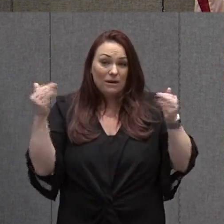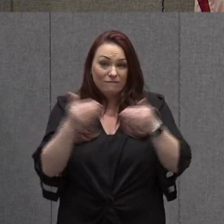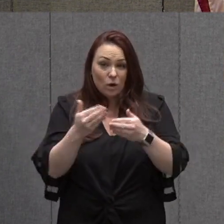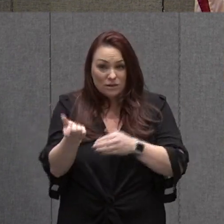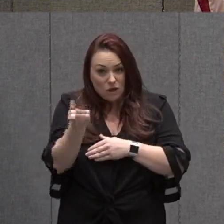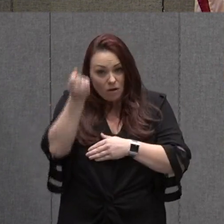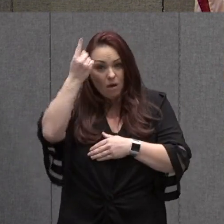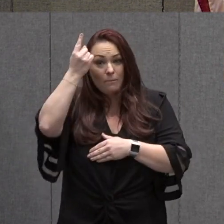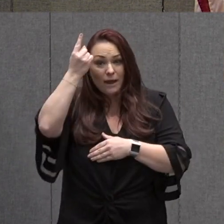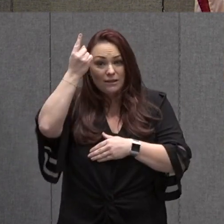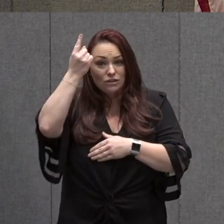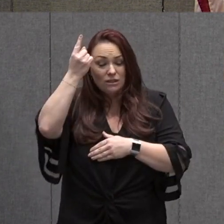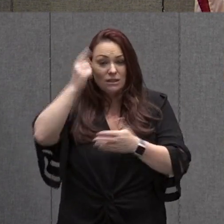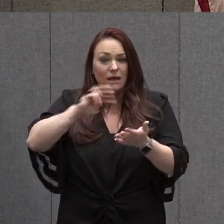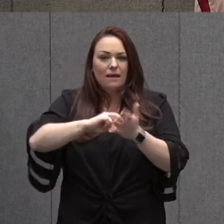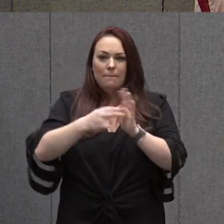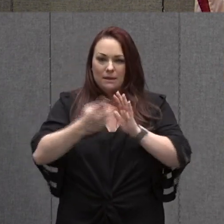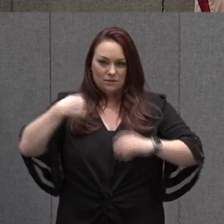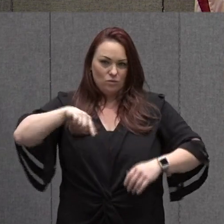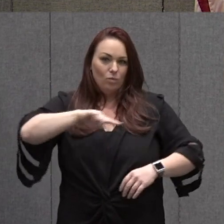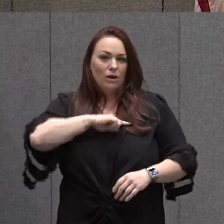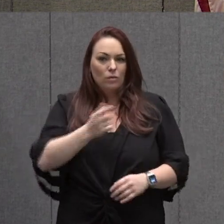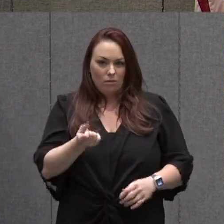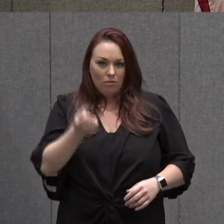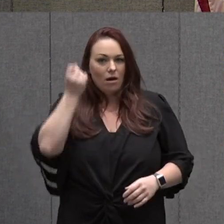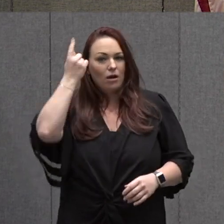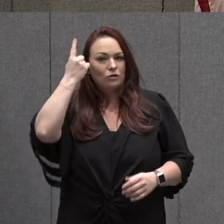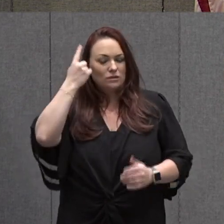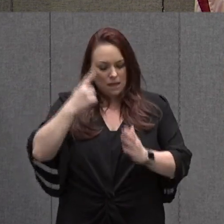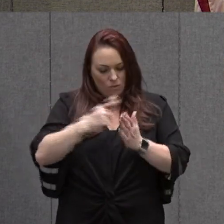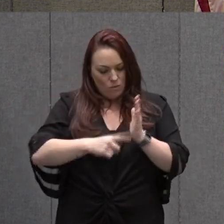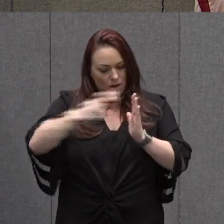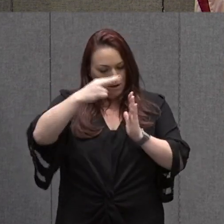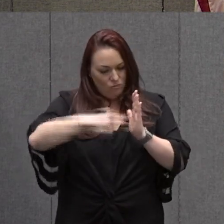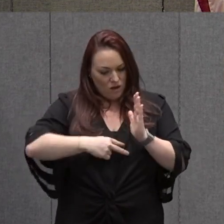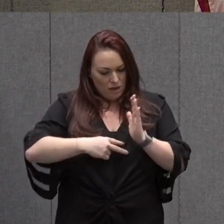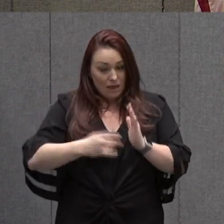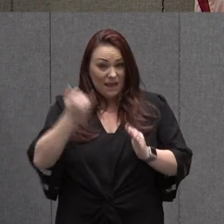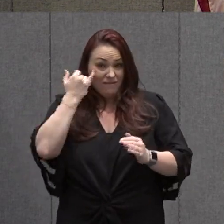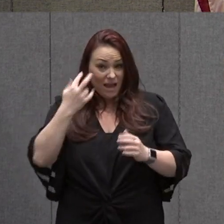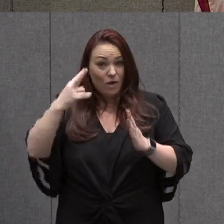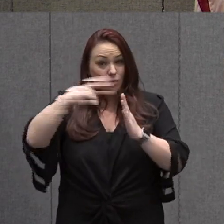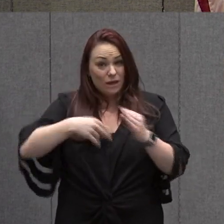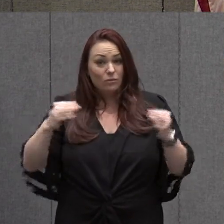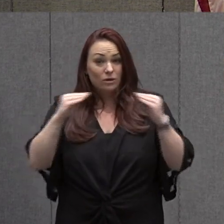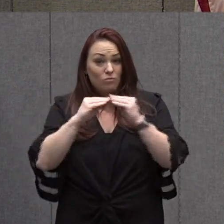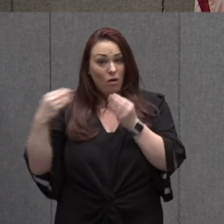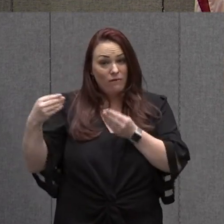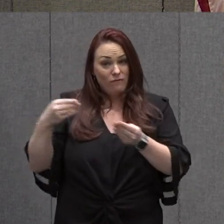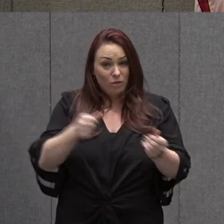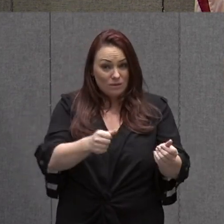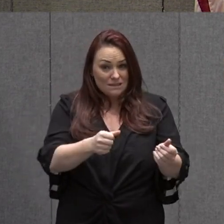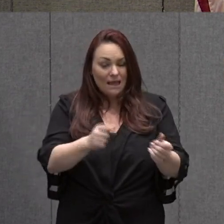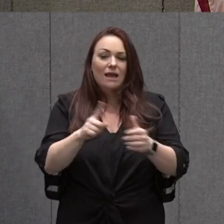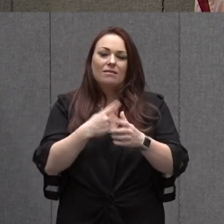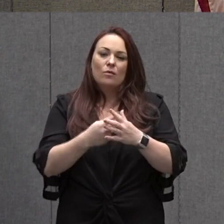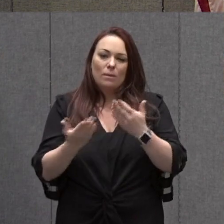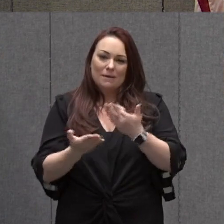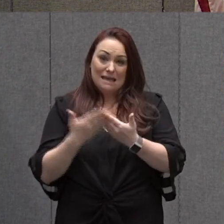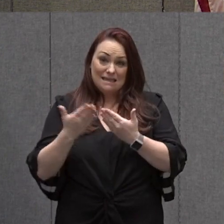That means that we understand what we're reading. If we read with more fluency, it's easier for us